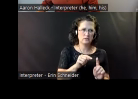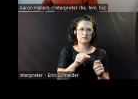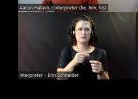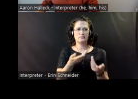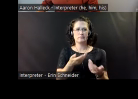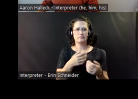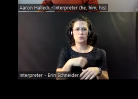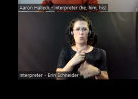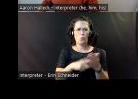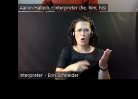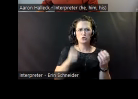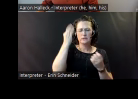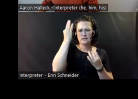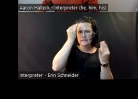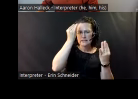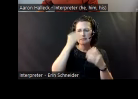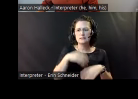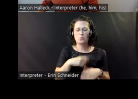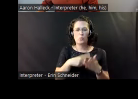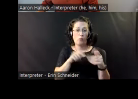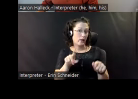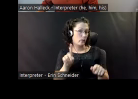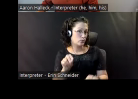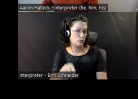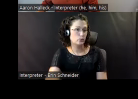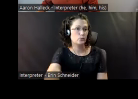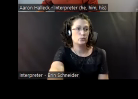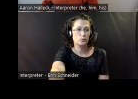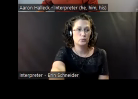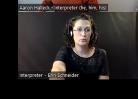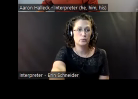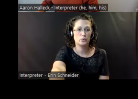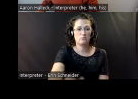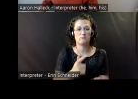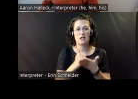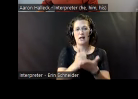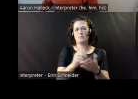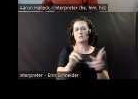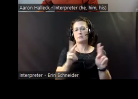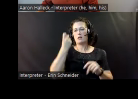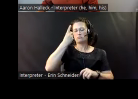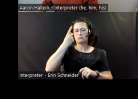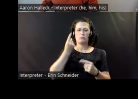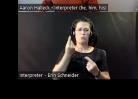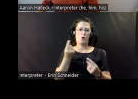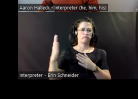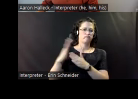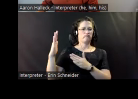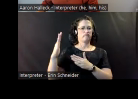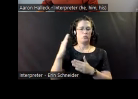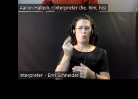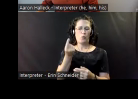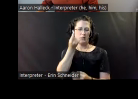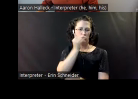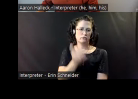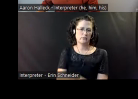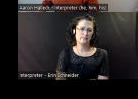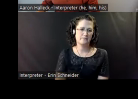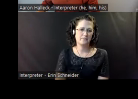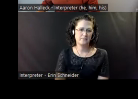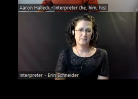go? What can BRM do? It opens up people to understand what great looks like. And when you look at the different topics that we cover in the